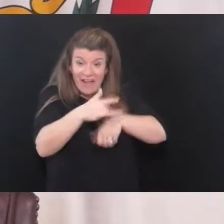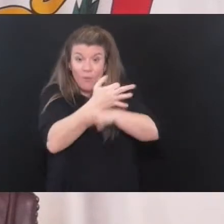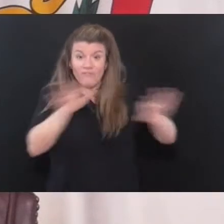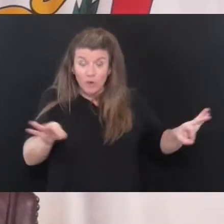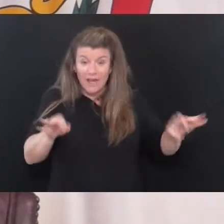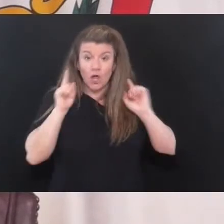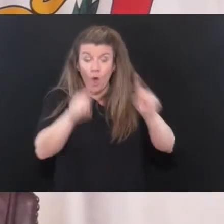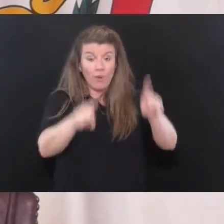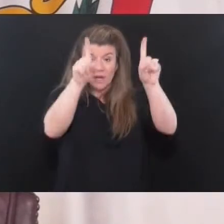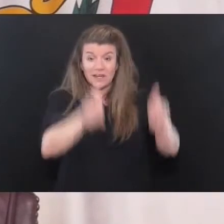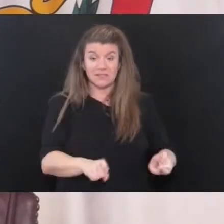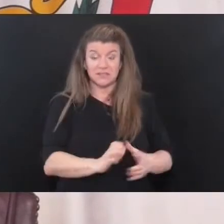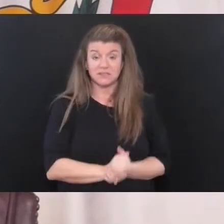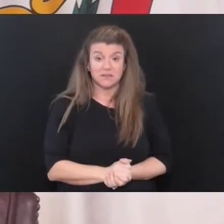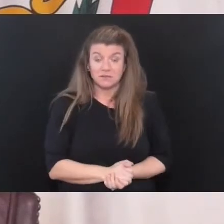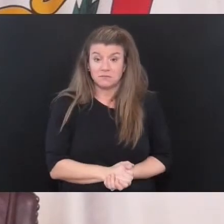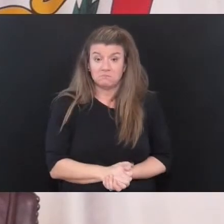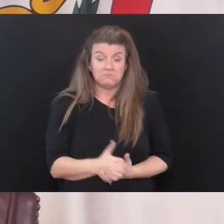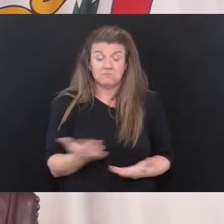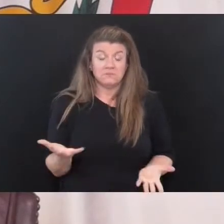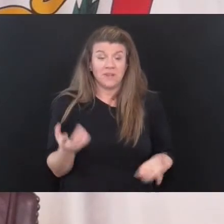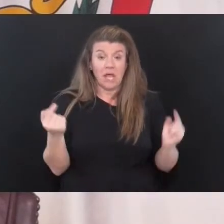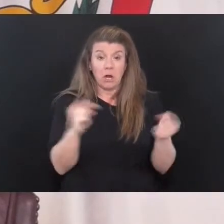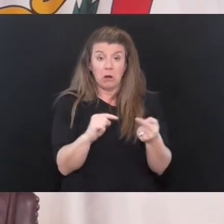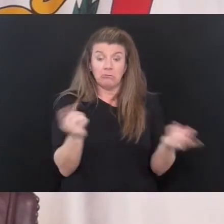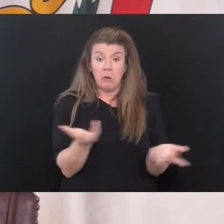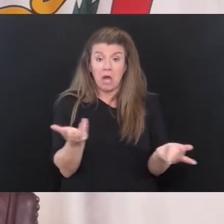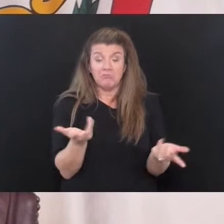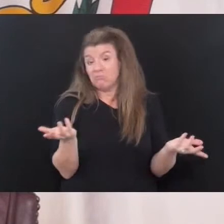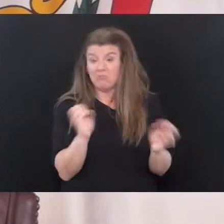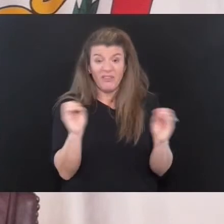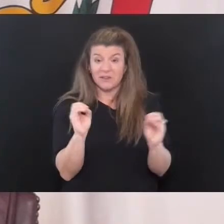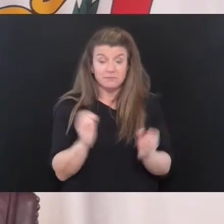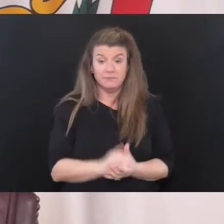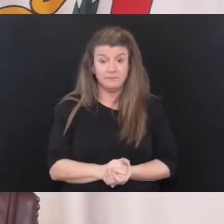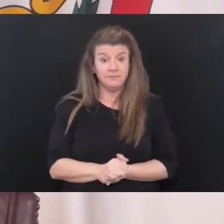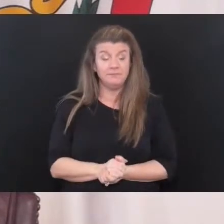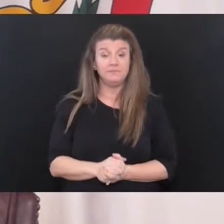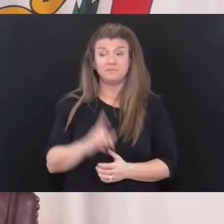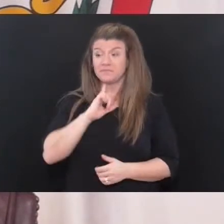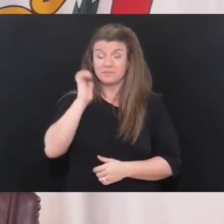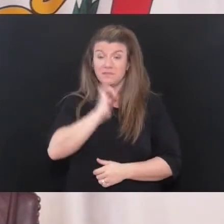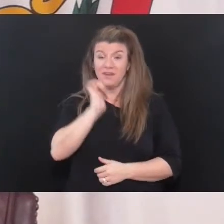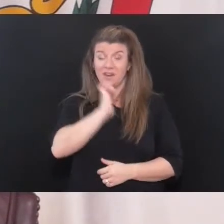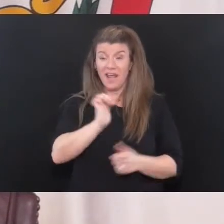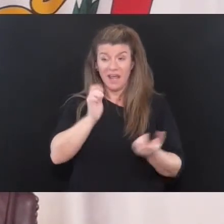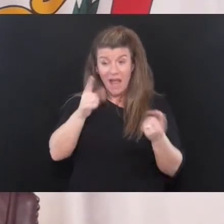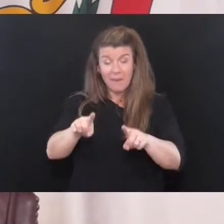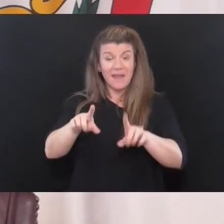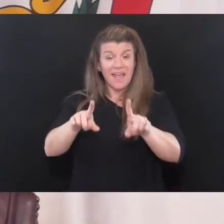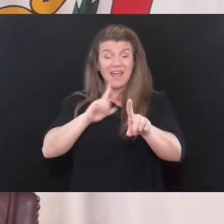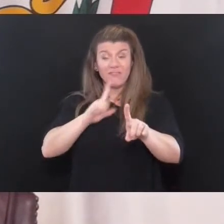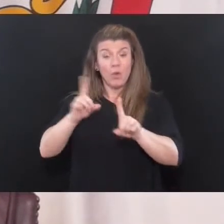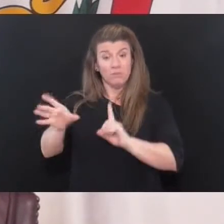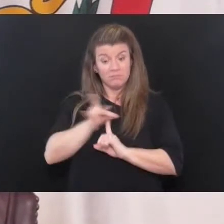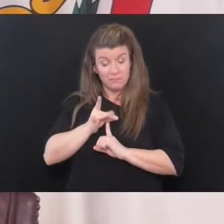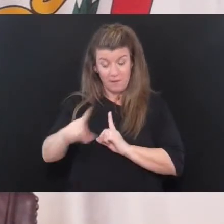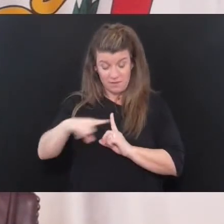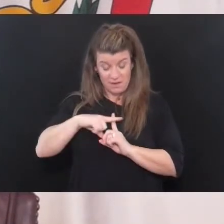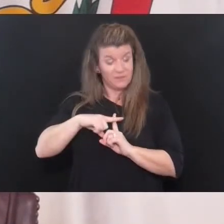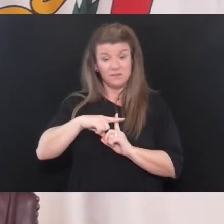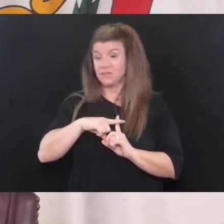get a test. I mean, what in the world can it hurt? And at the end of the day, if you were to test